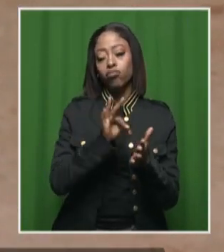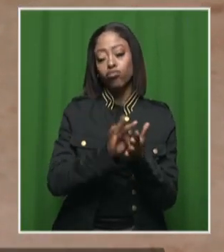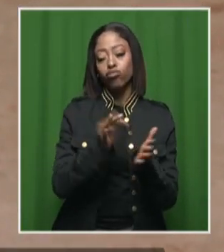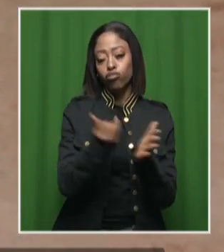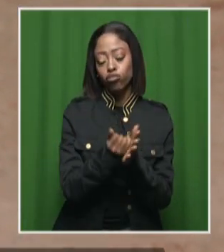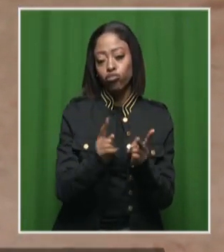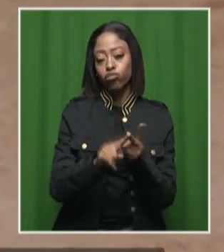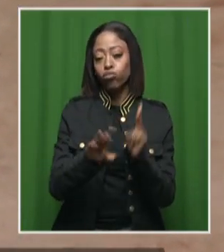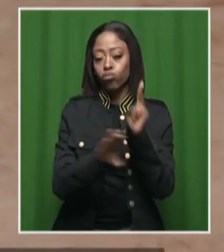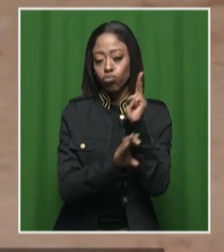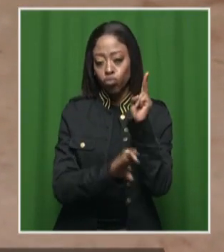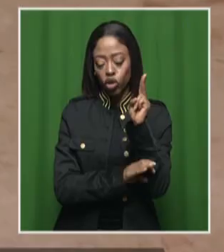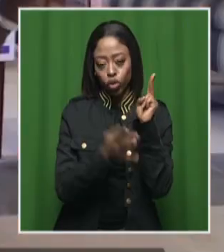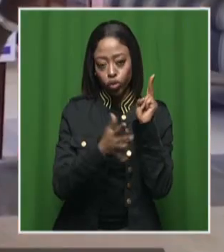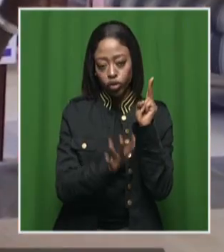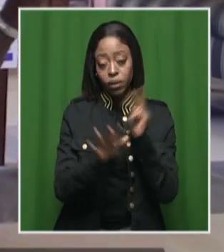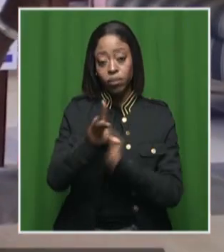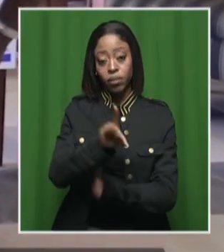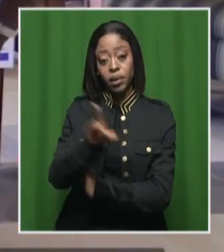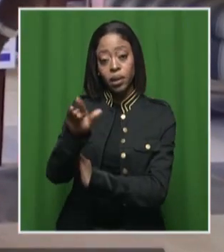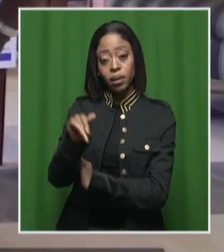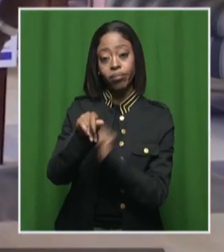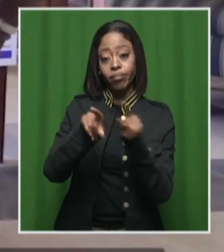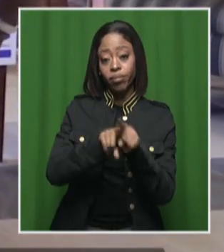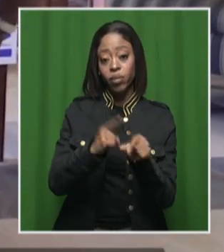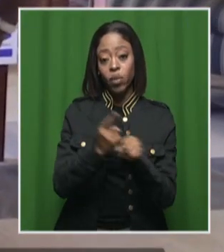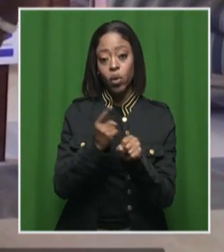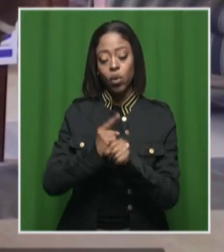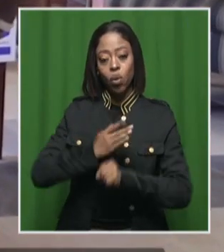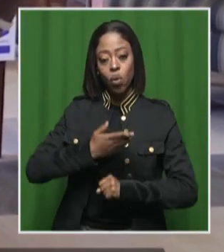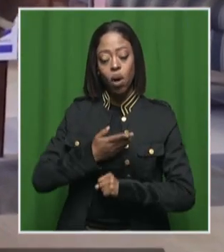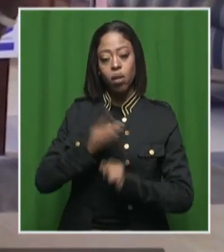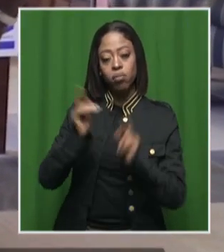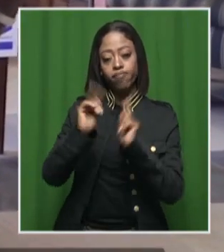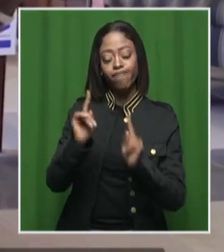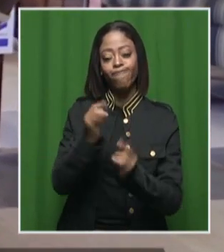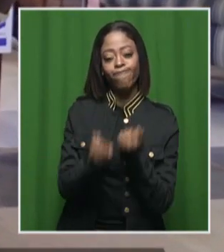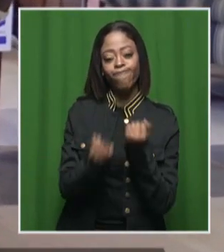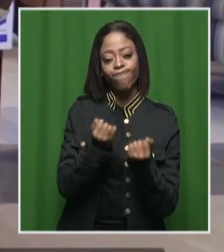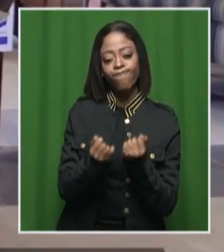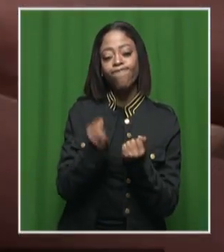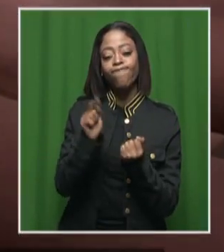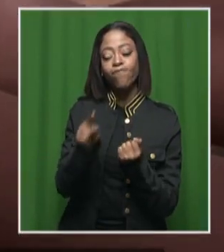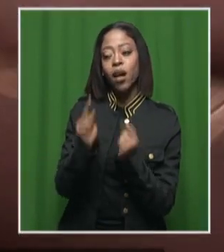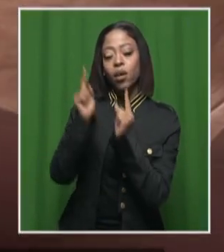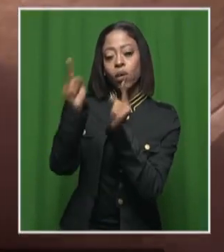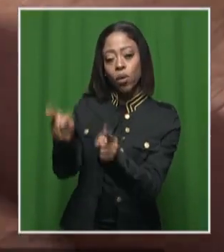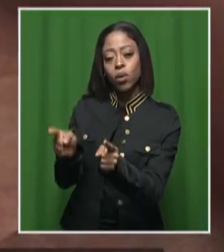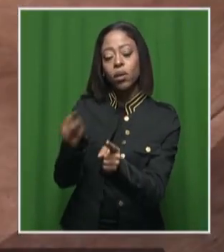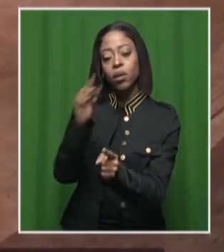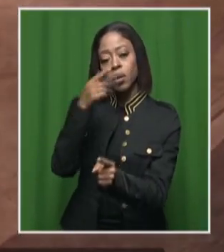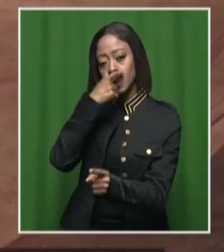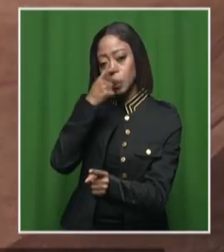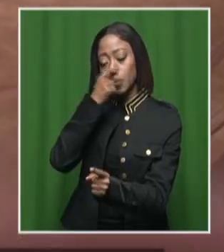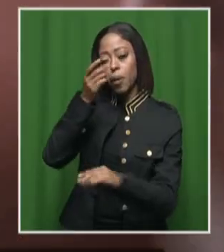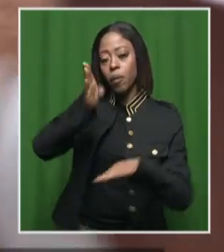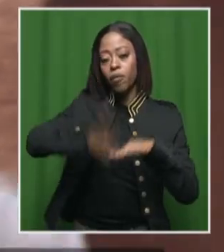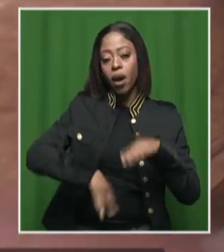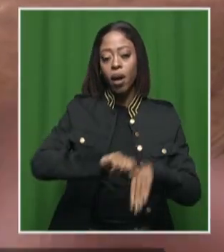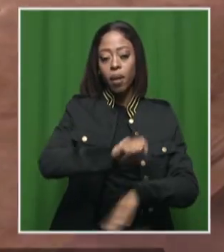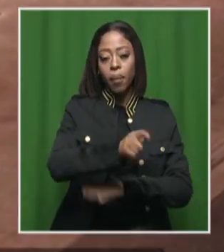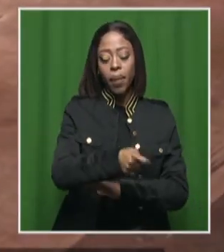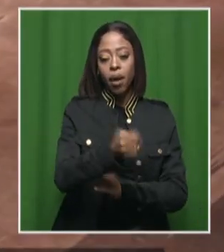and the Constitution. The DA also wants the Specialist Court to direct Ramaphosa to pay a fine of 200,000